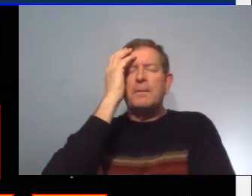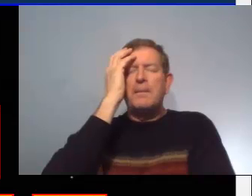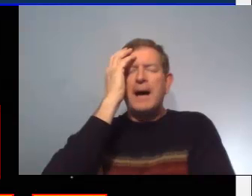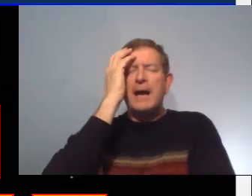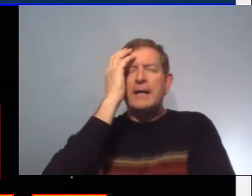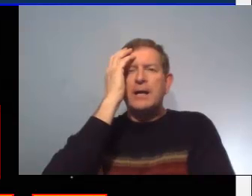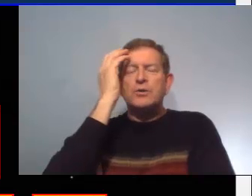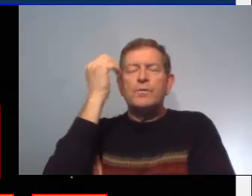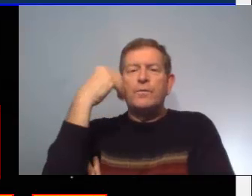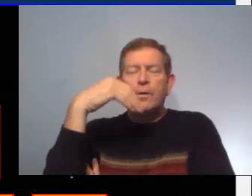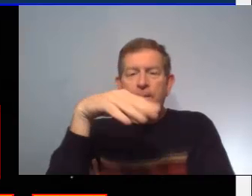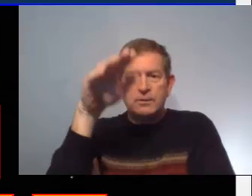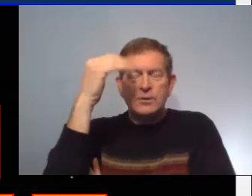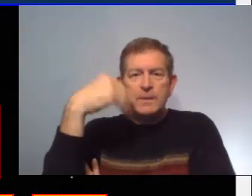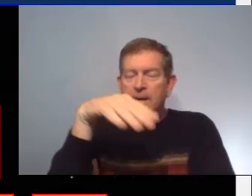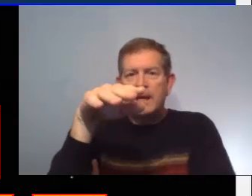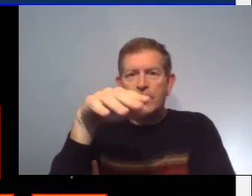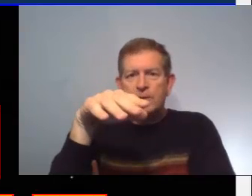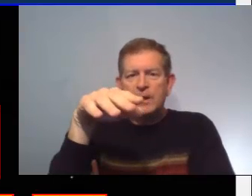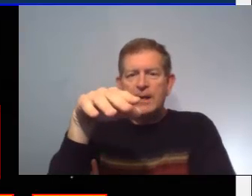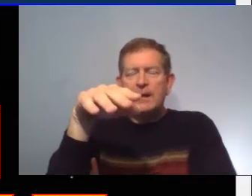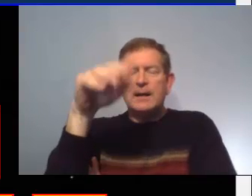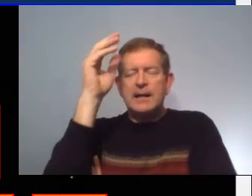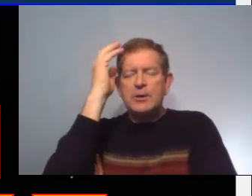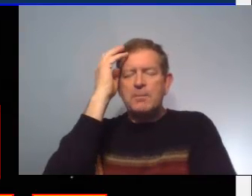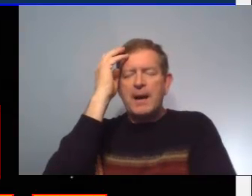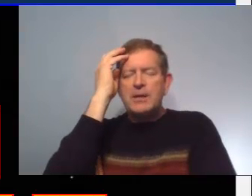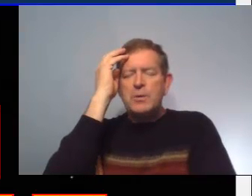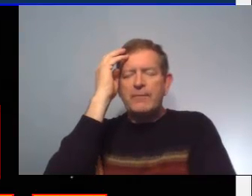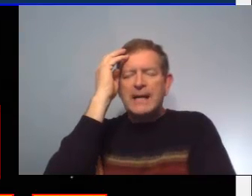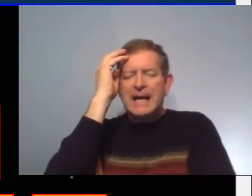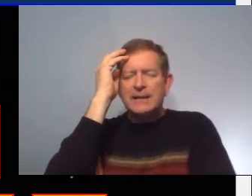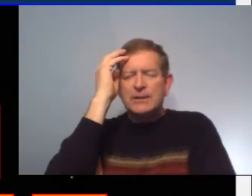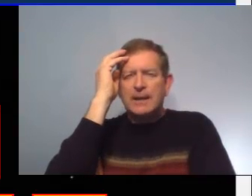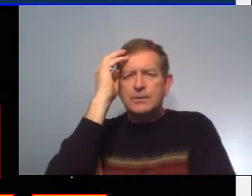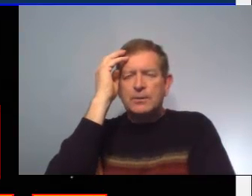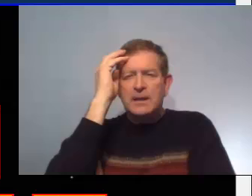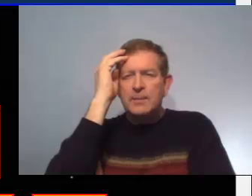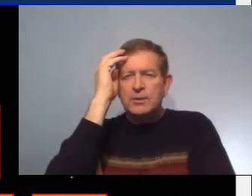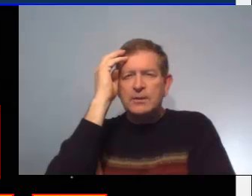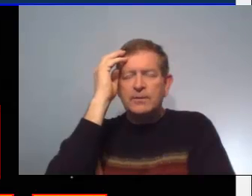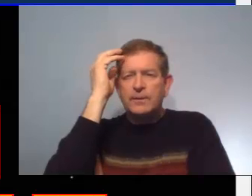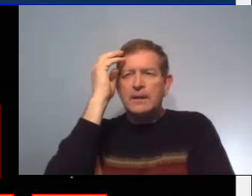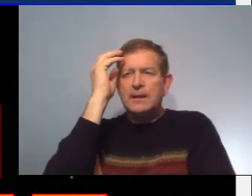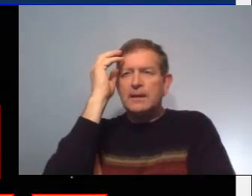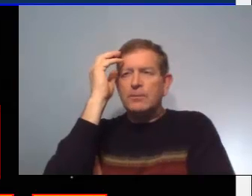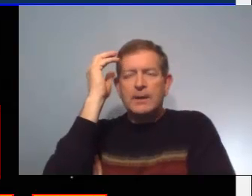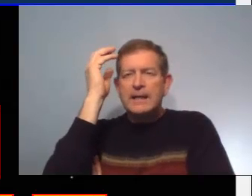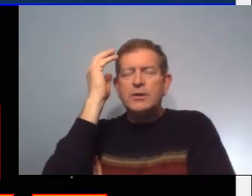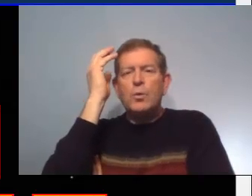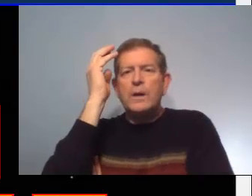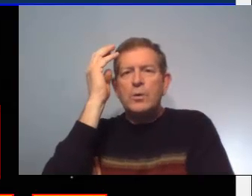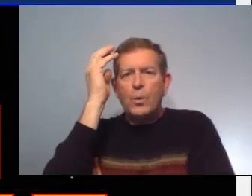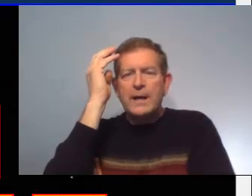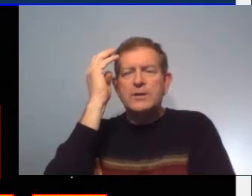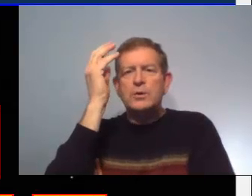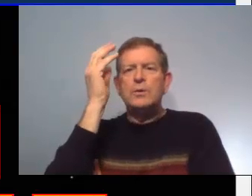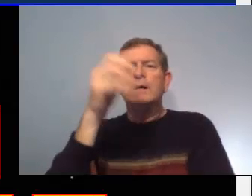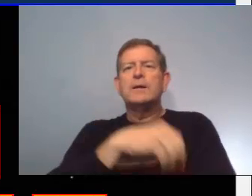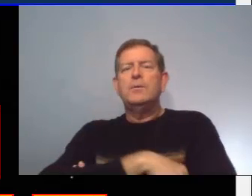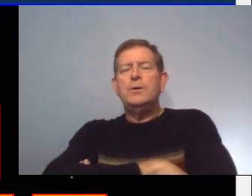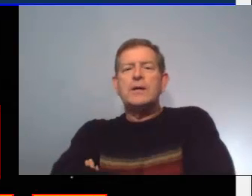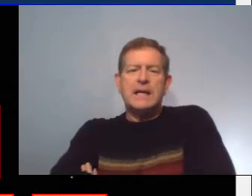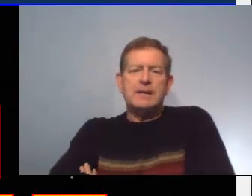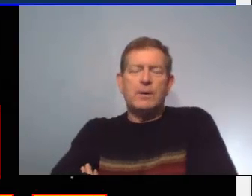on in your mind as you speak a language. In your mind, you have concepts or images related to what you want